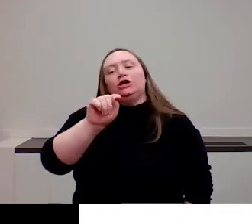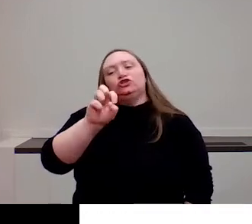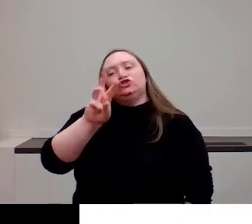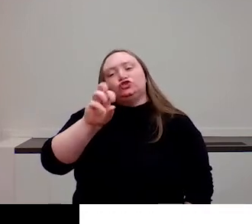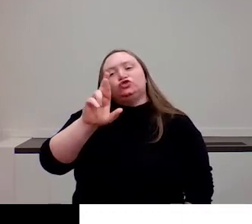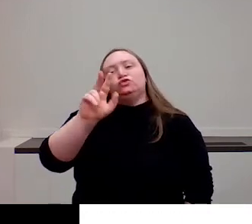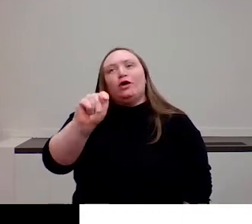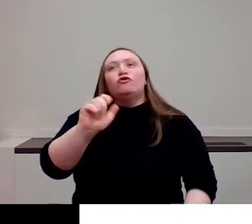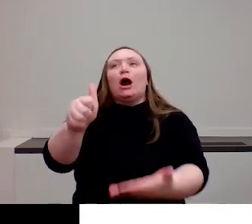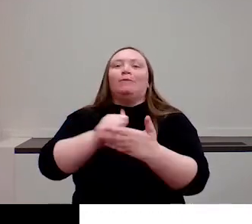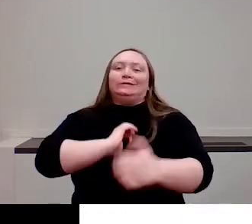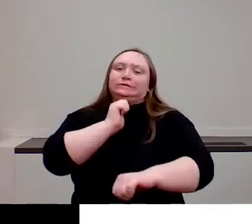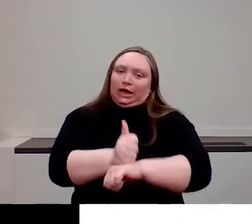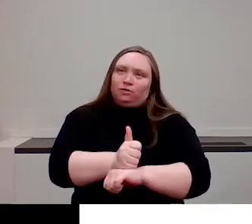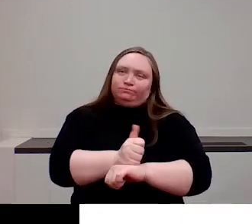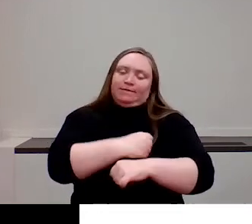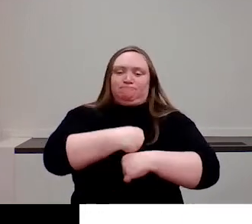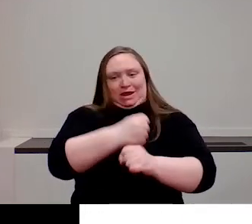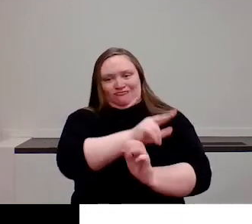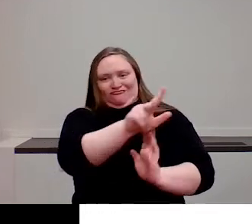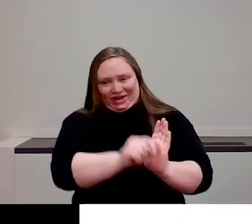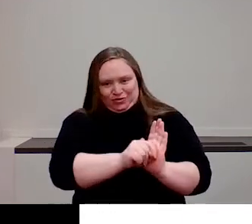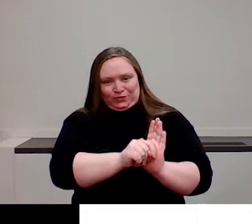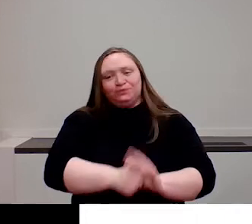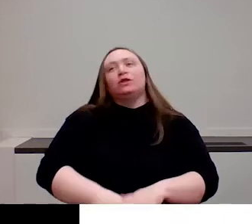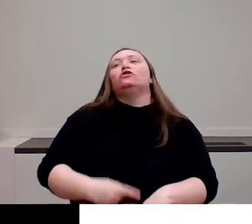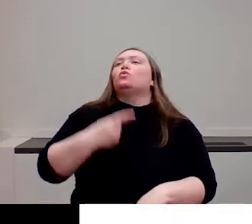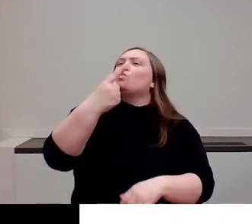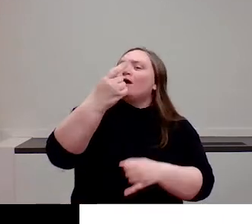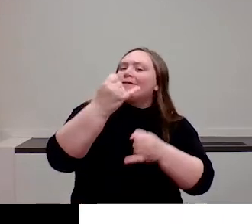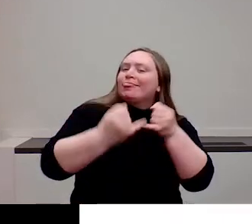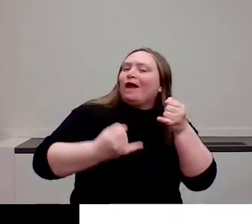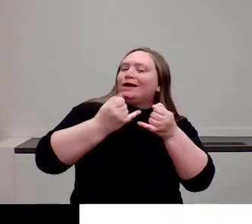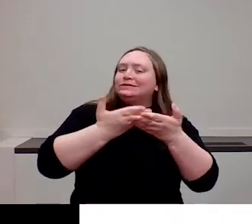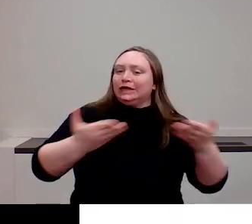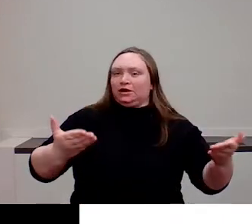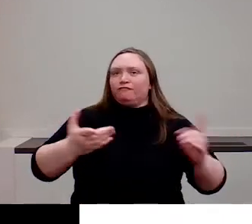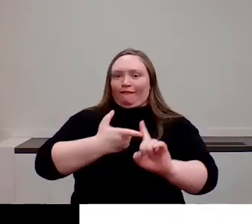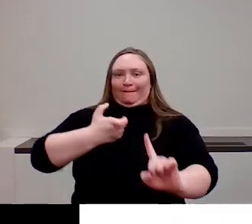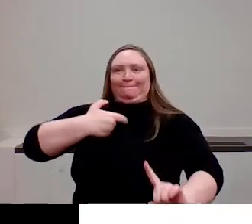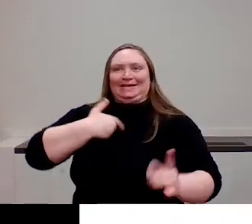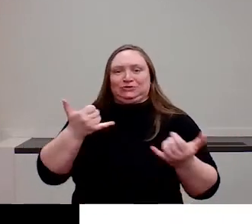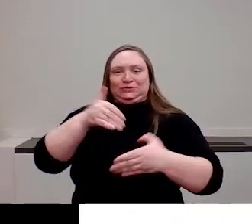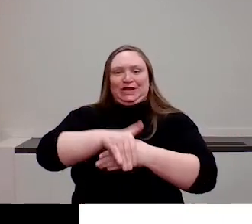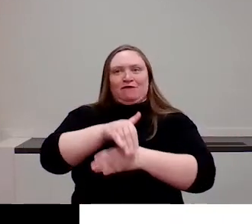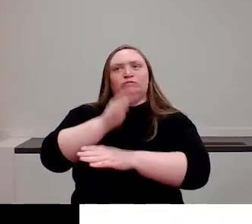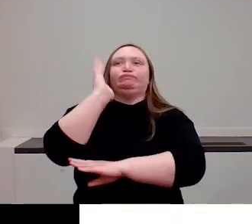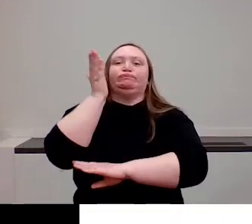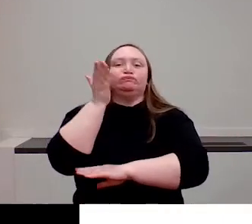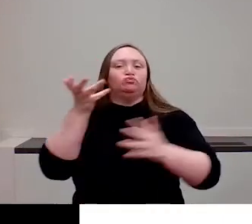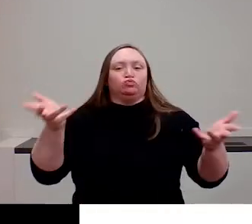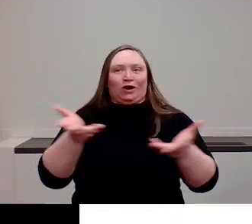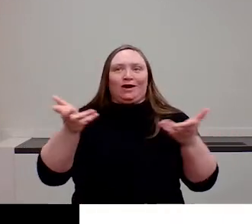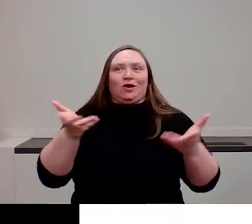for helping to put that together. And then just one final thing from me tonight as far as presentations, and that